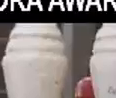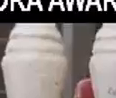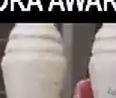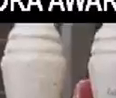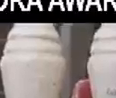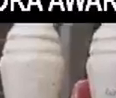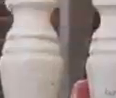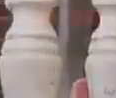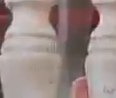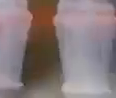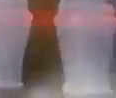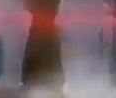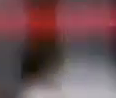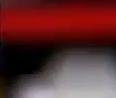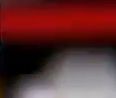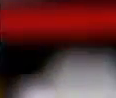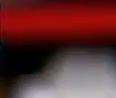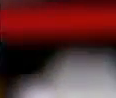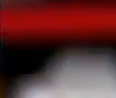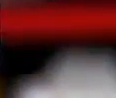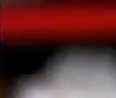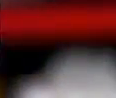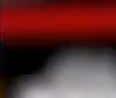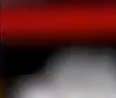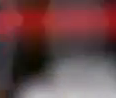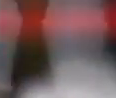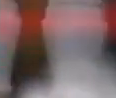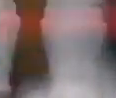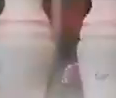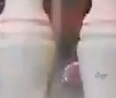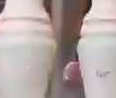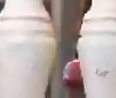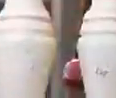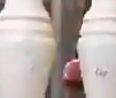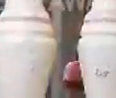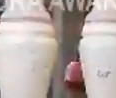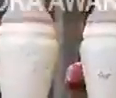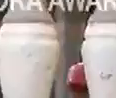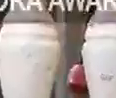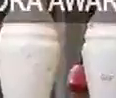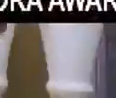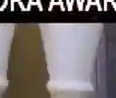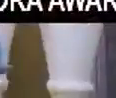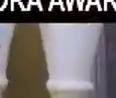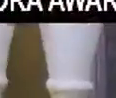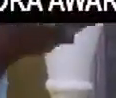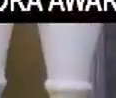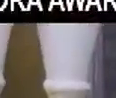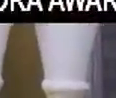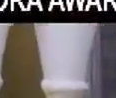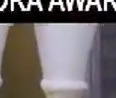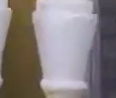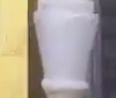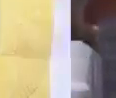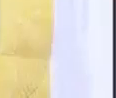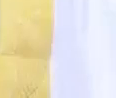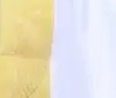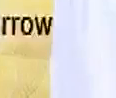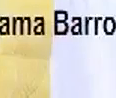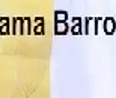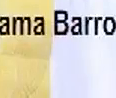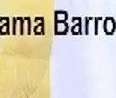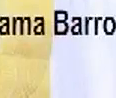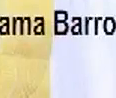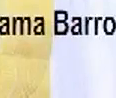kora awo amma kan man tenkunno bankoka iko banko nyaton ko minketa Adama Baruti anala numonyo